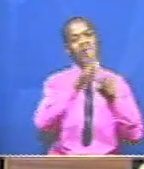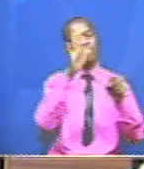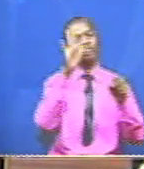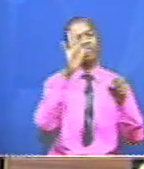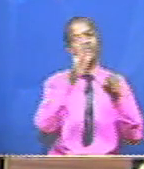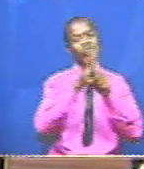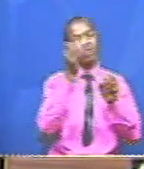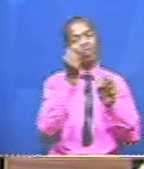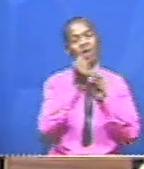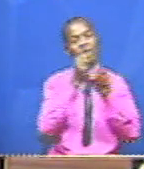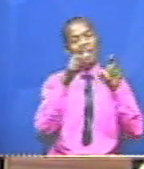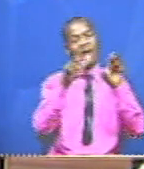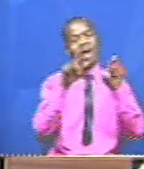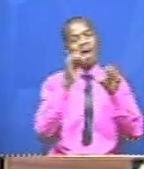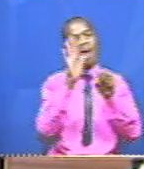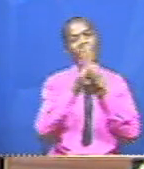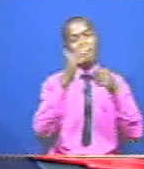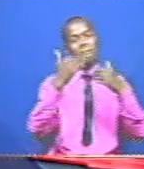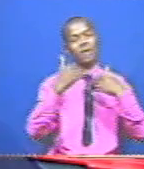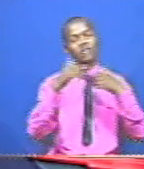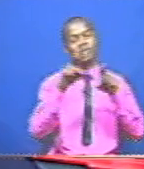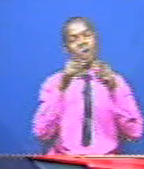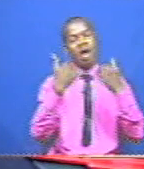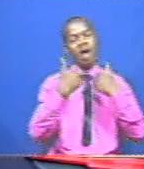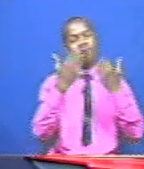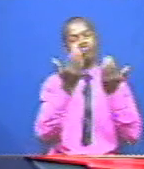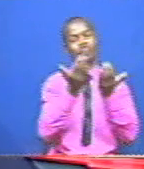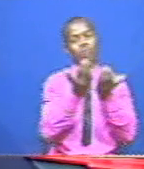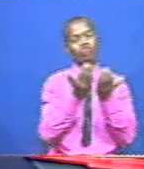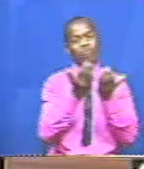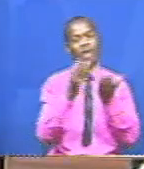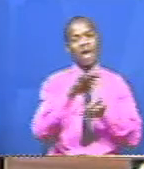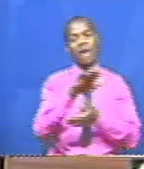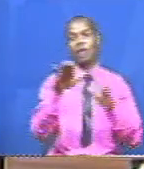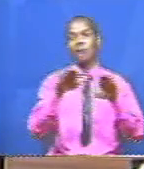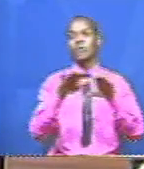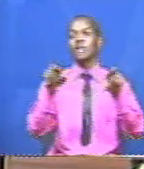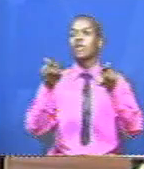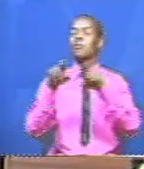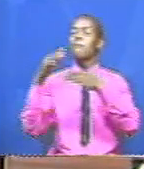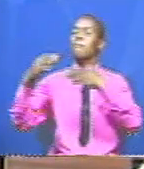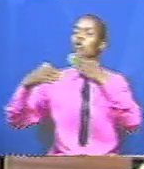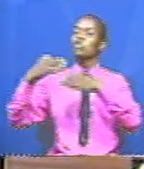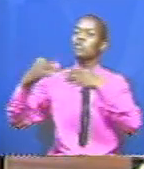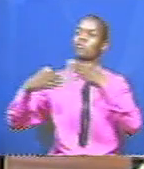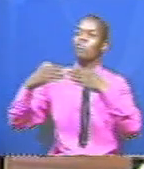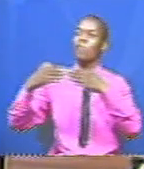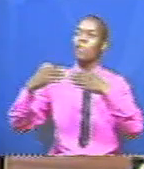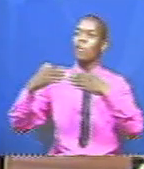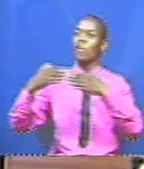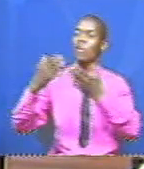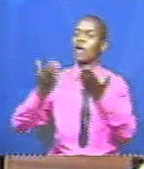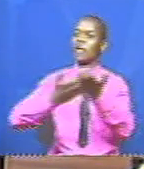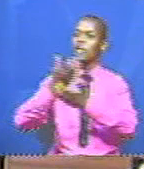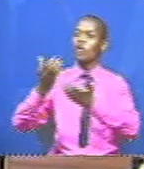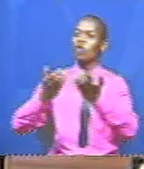in coast. We have minerals, we have even the port. That is totally true. I think it's a process, and the economic